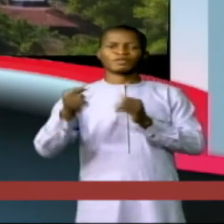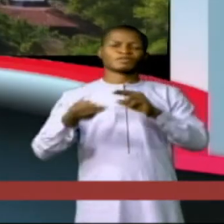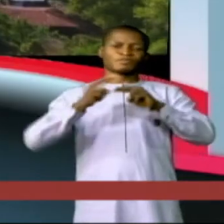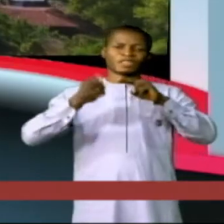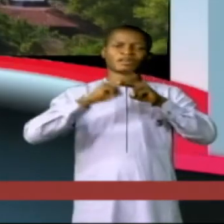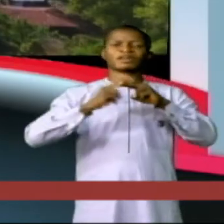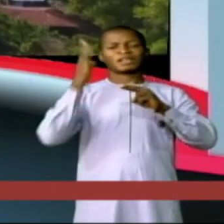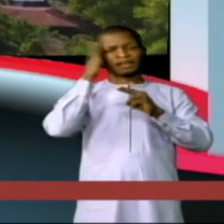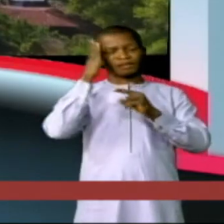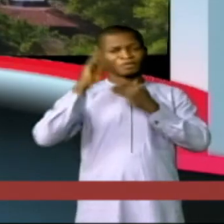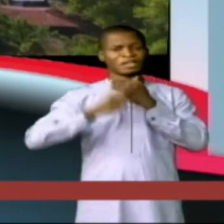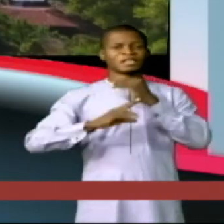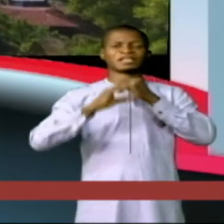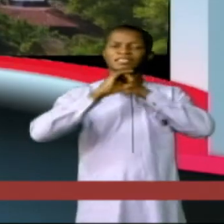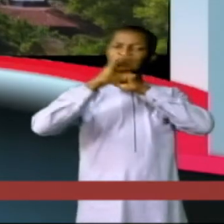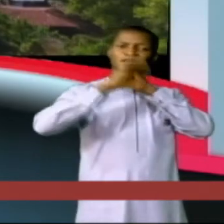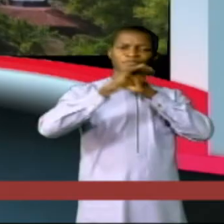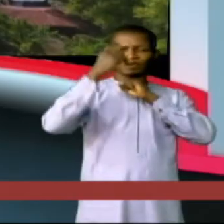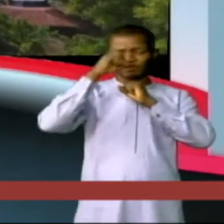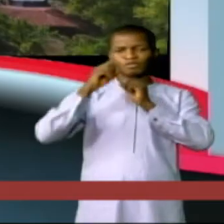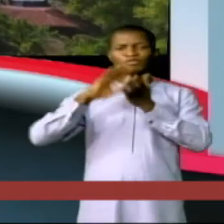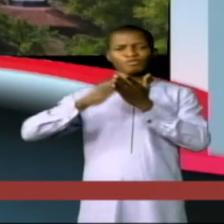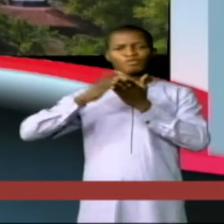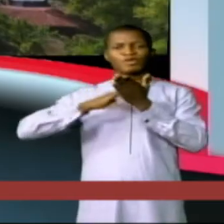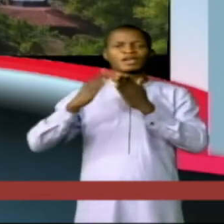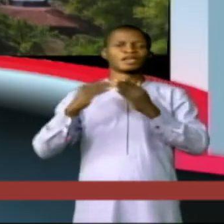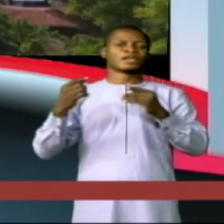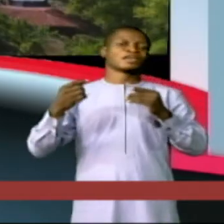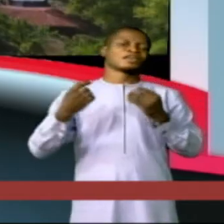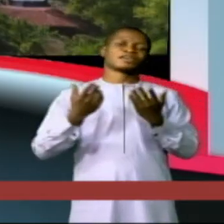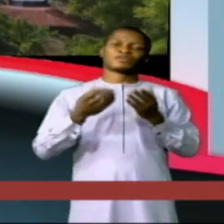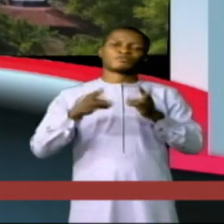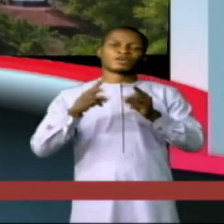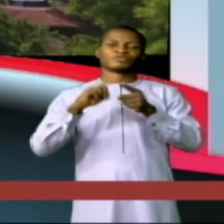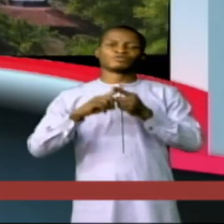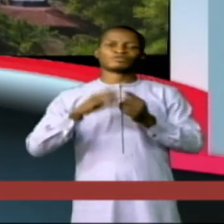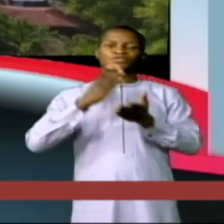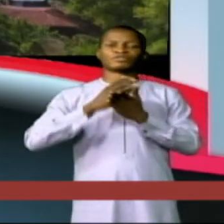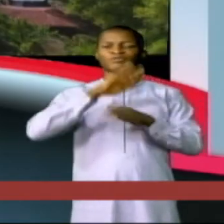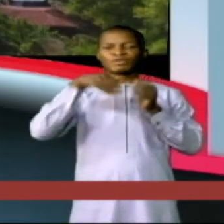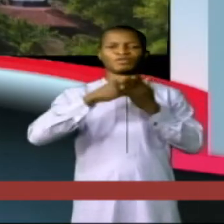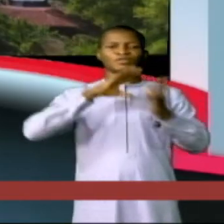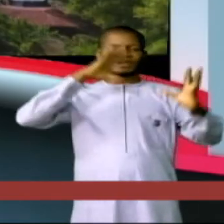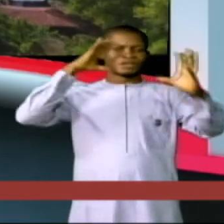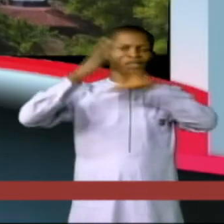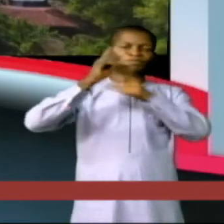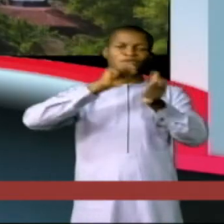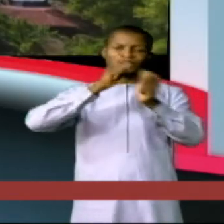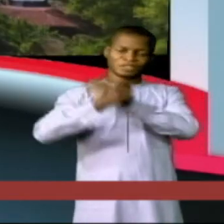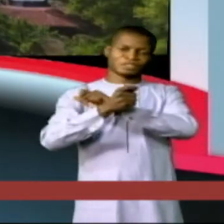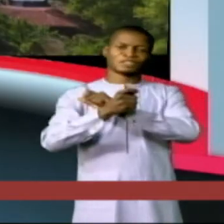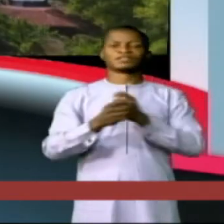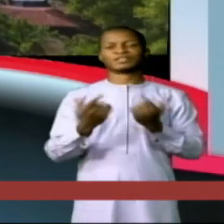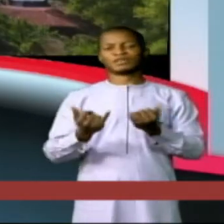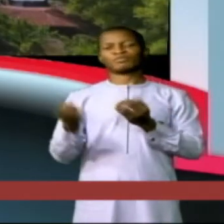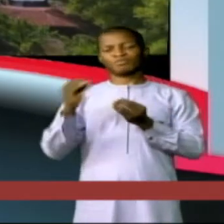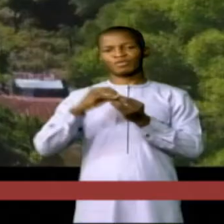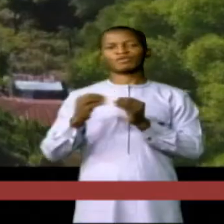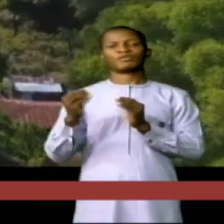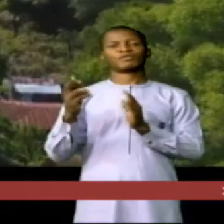campaign on clean cooking alternatives to combat climate change. Let's join Nengi